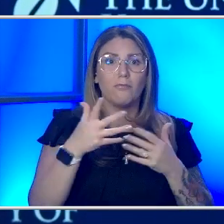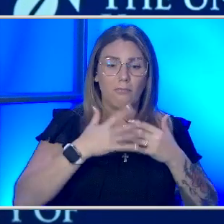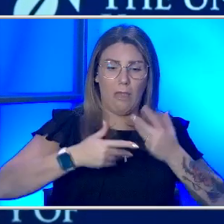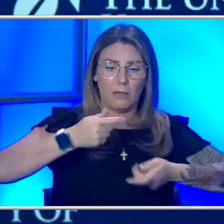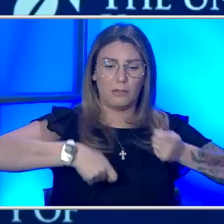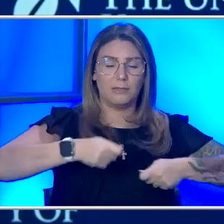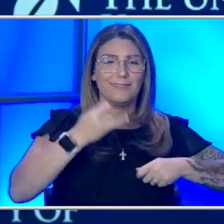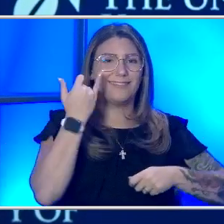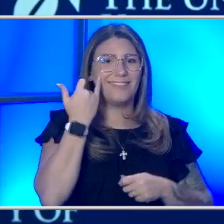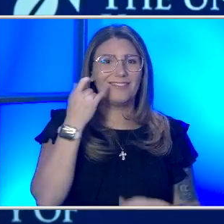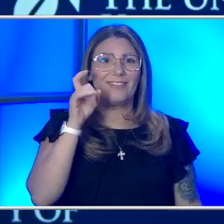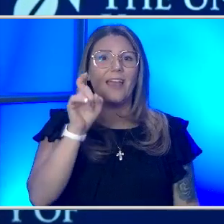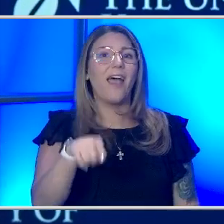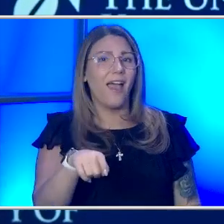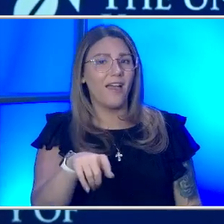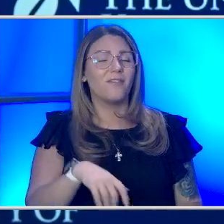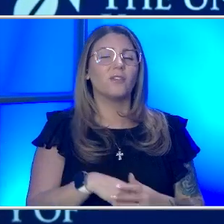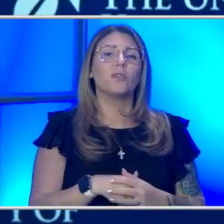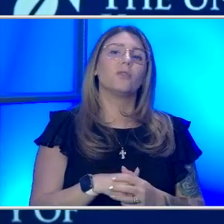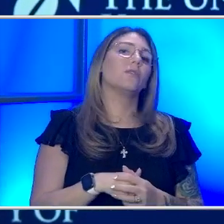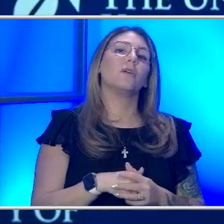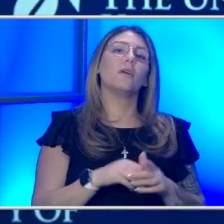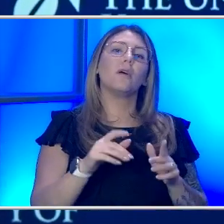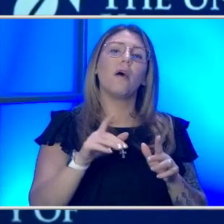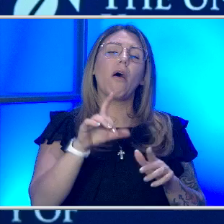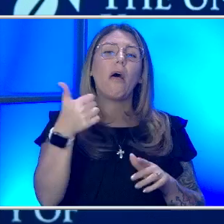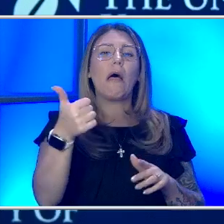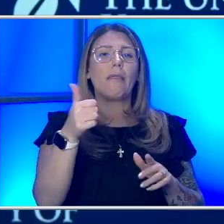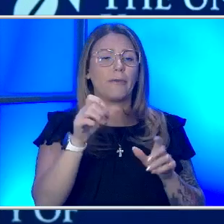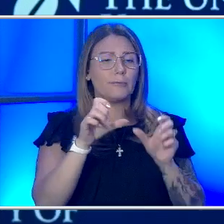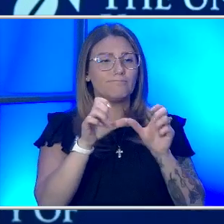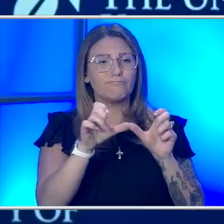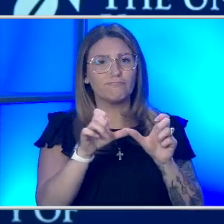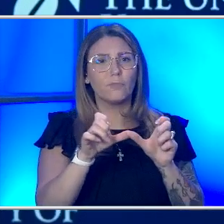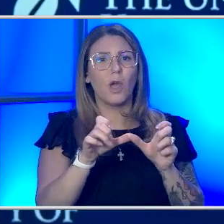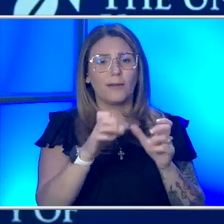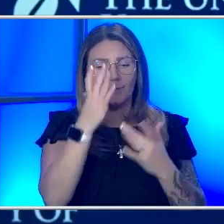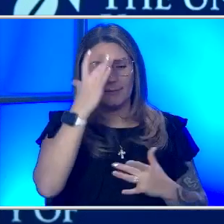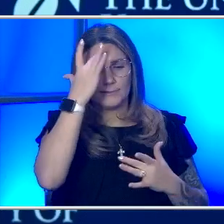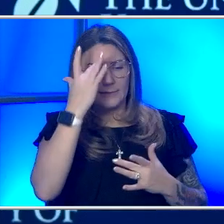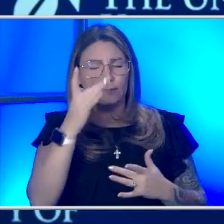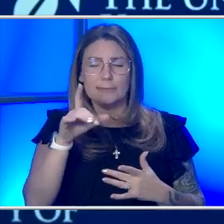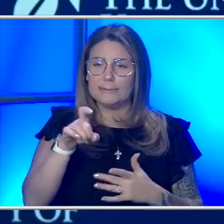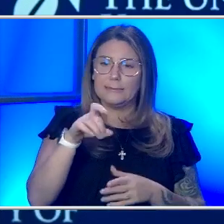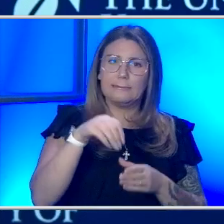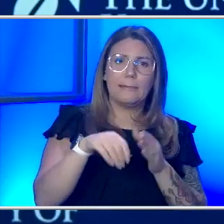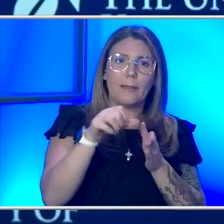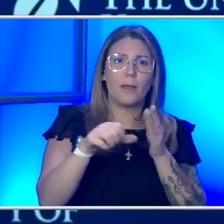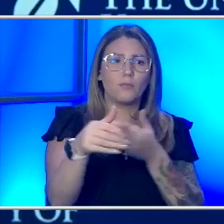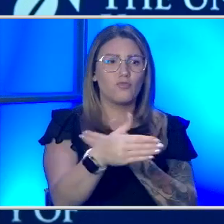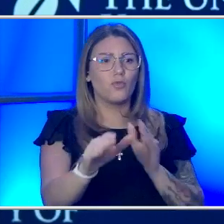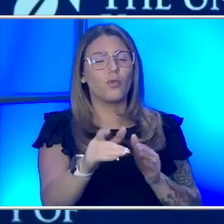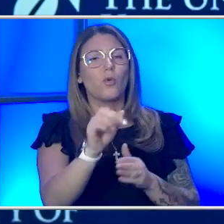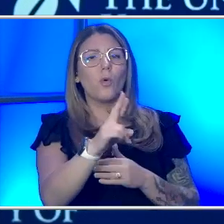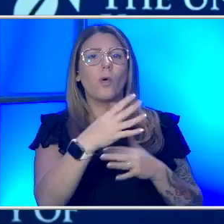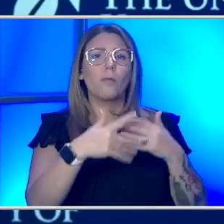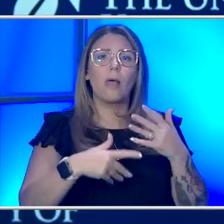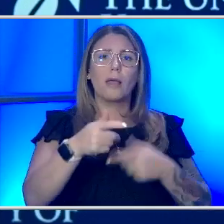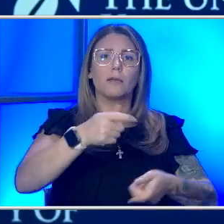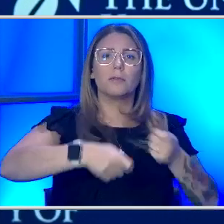get, anemia of chronic disease, they might need it in the operating room or other places. A lot of people get blood transfusions that might be on